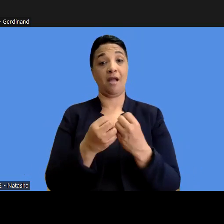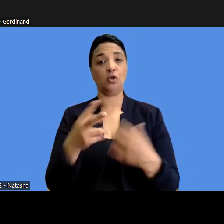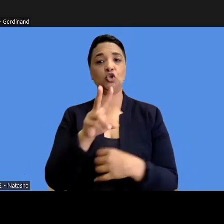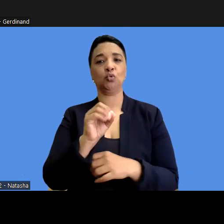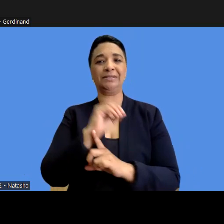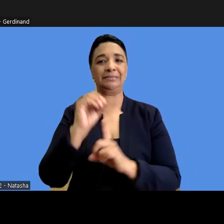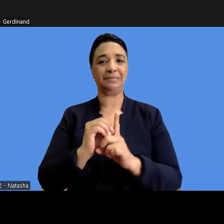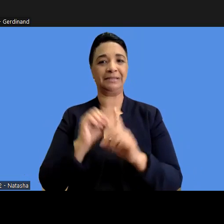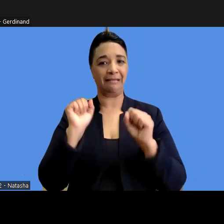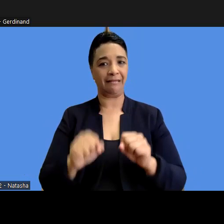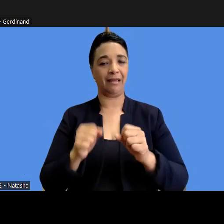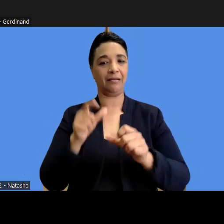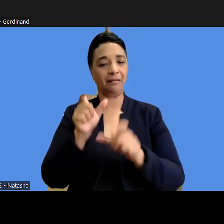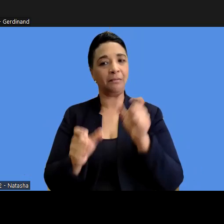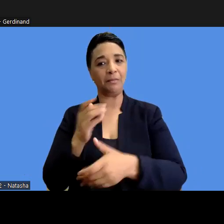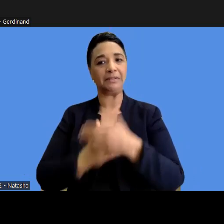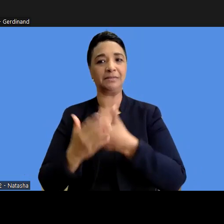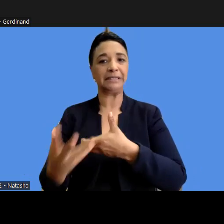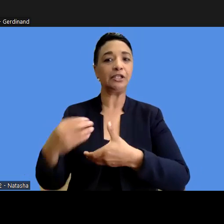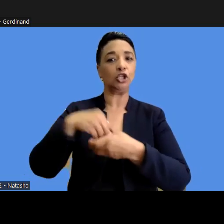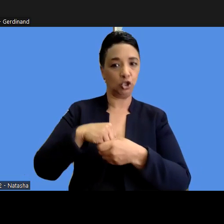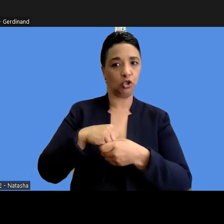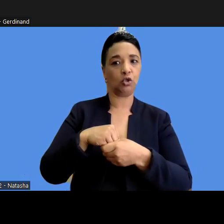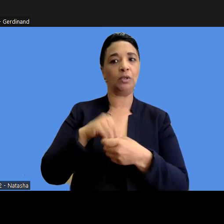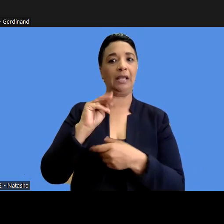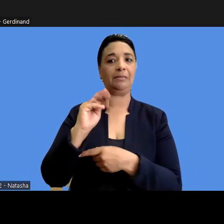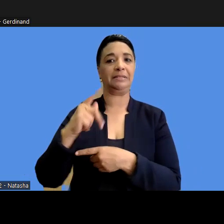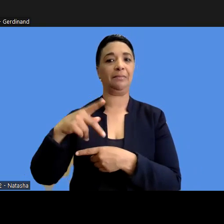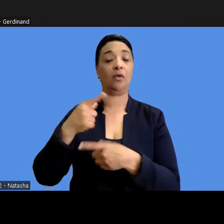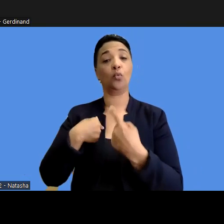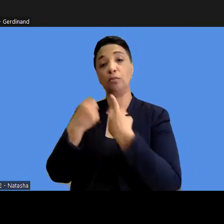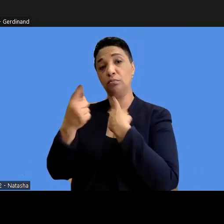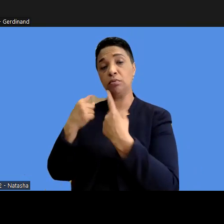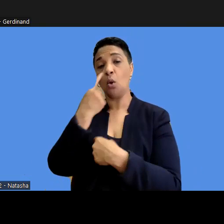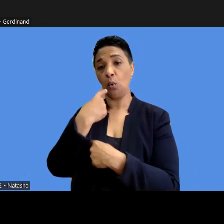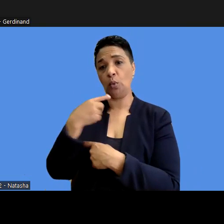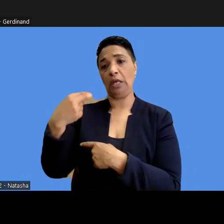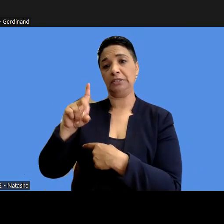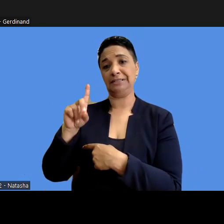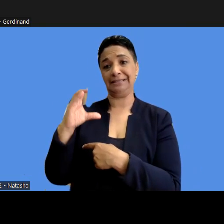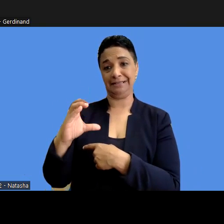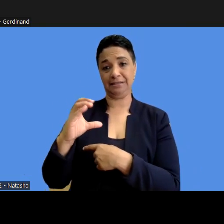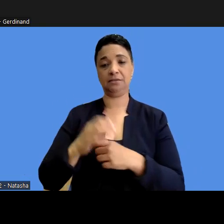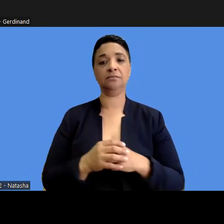Provided disability inclusion and accountability training to health cluster,